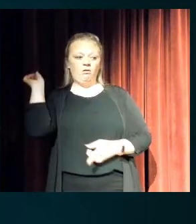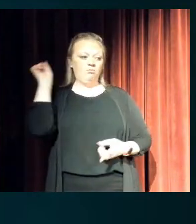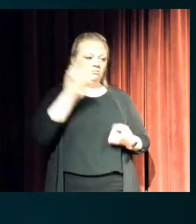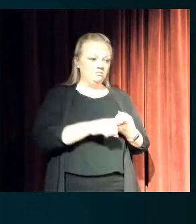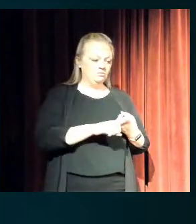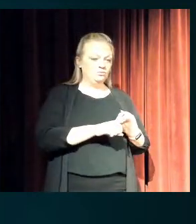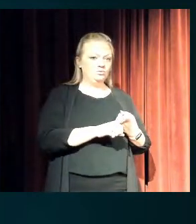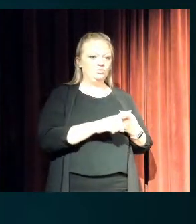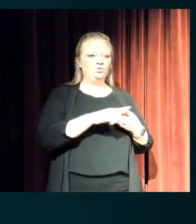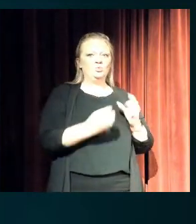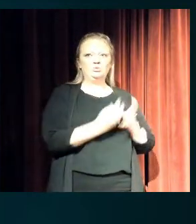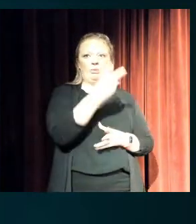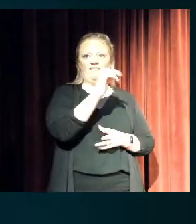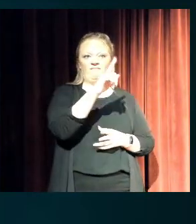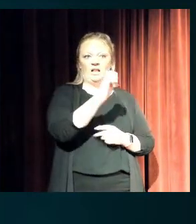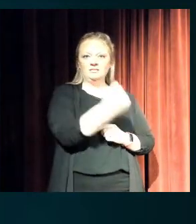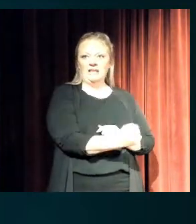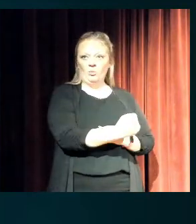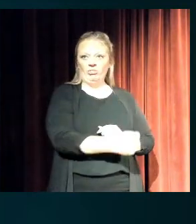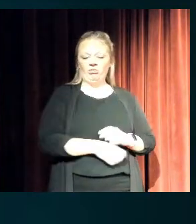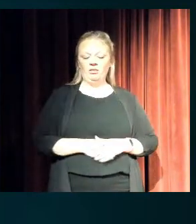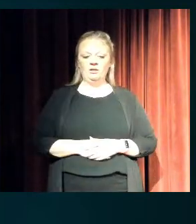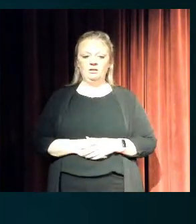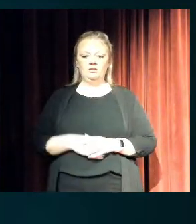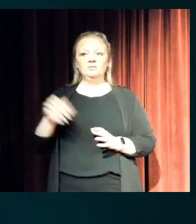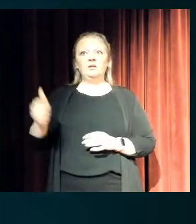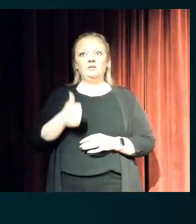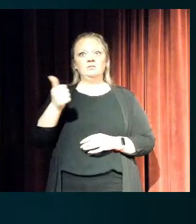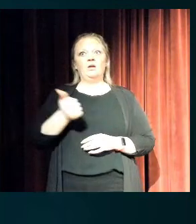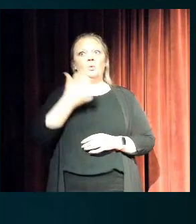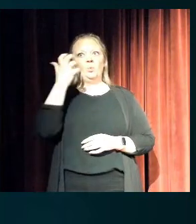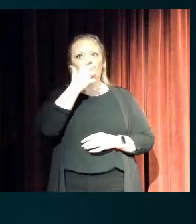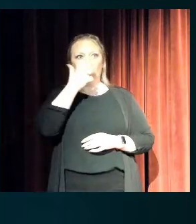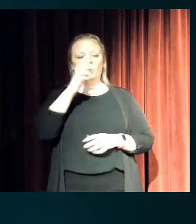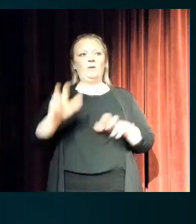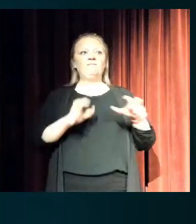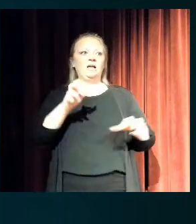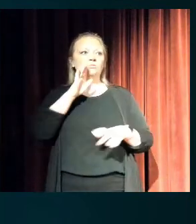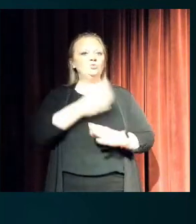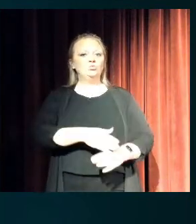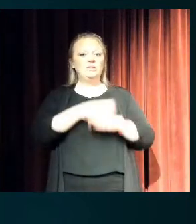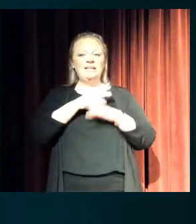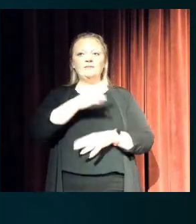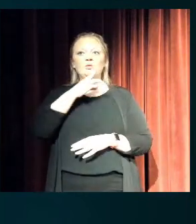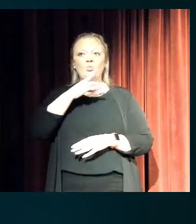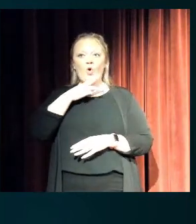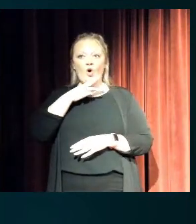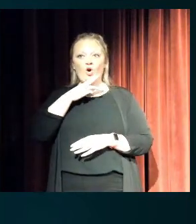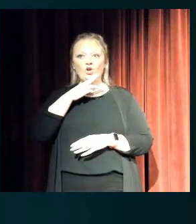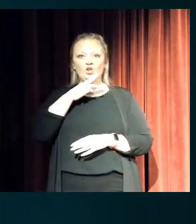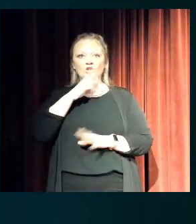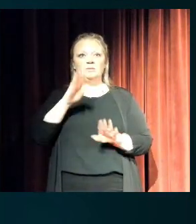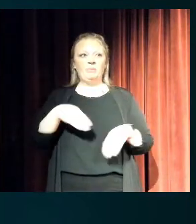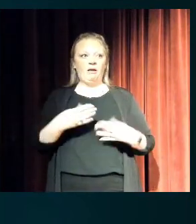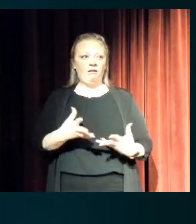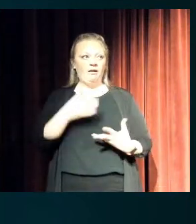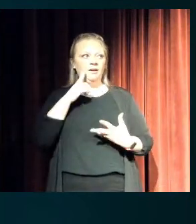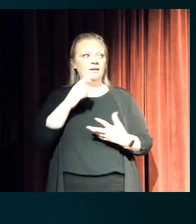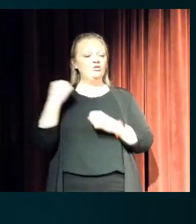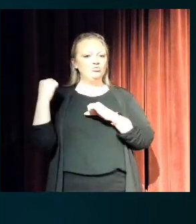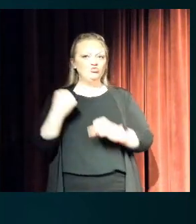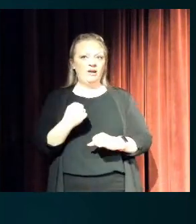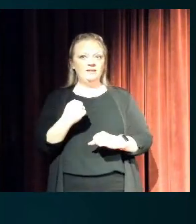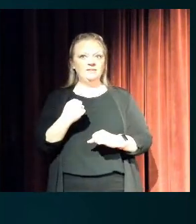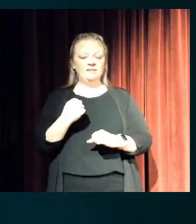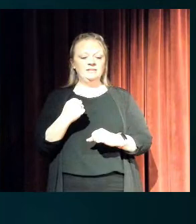of Springville in the south. Another significant investment that will protect our water supply and strengthen our blue economy